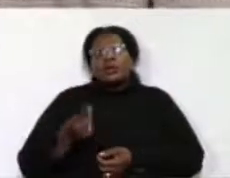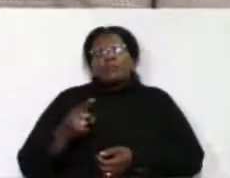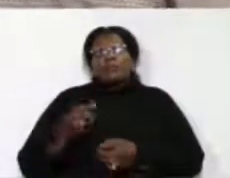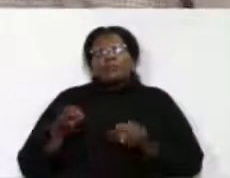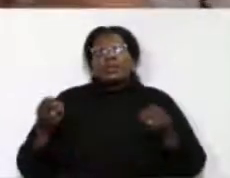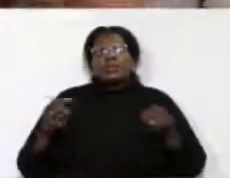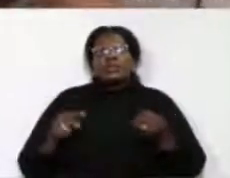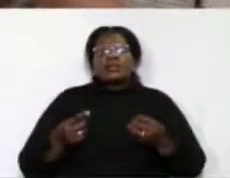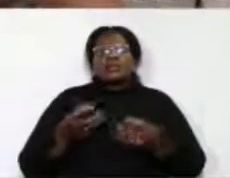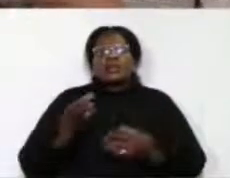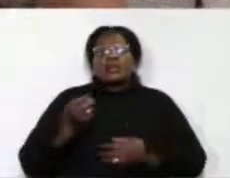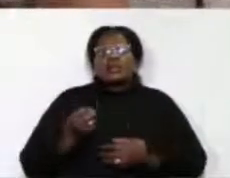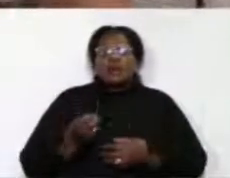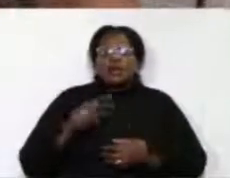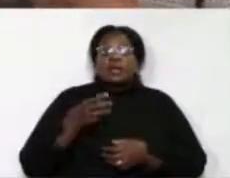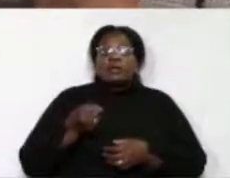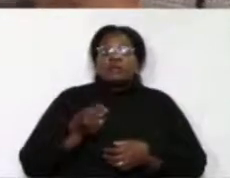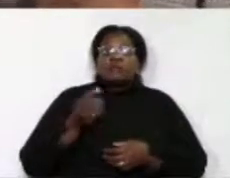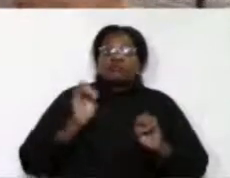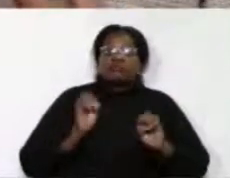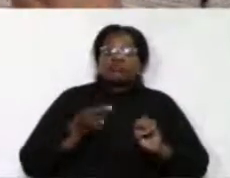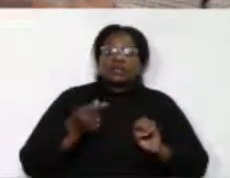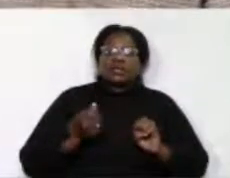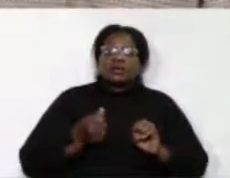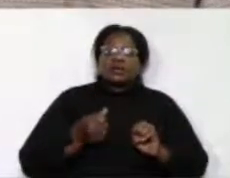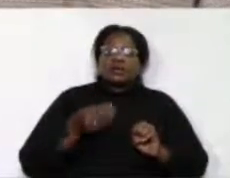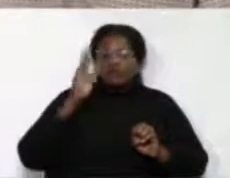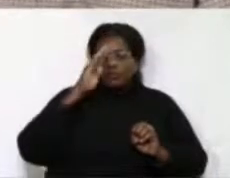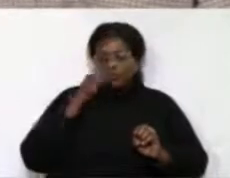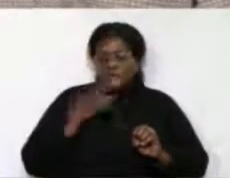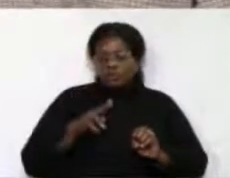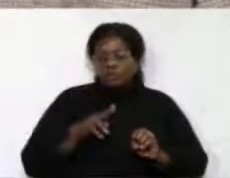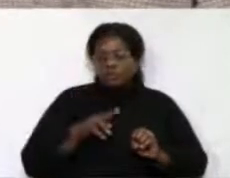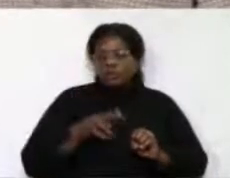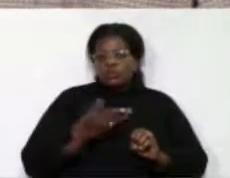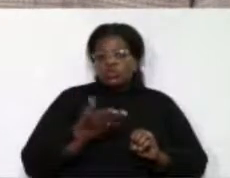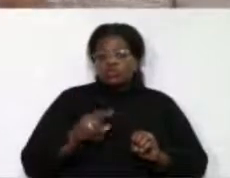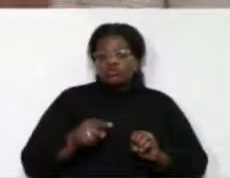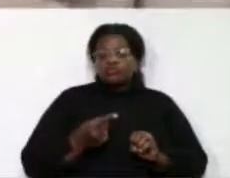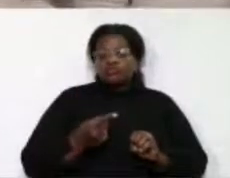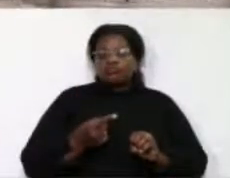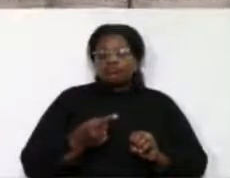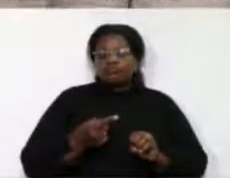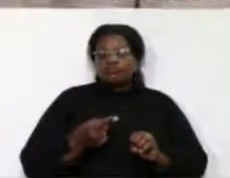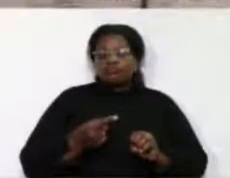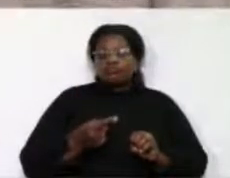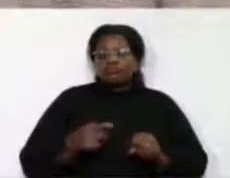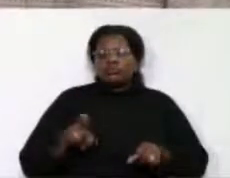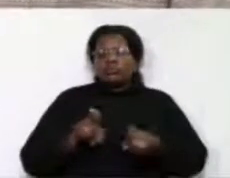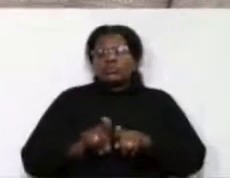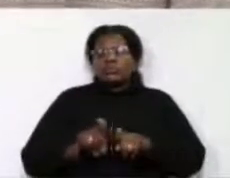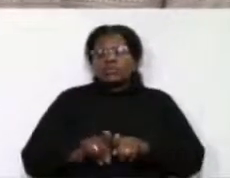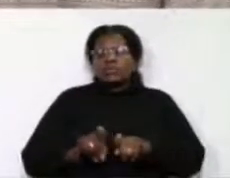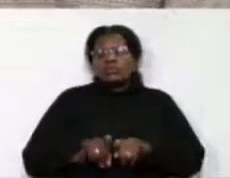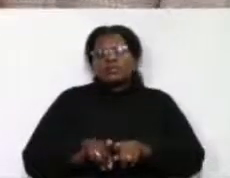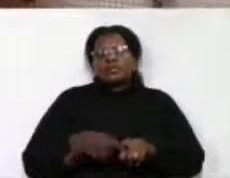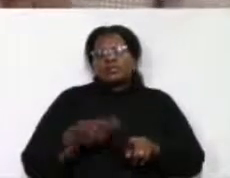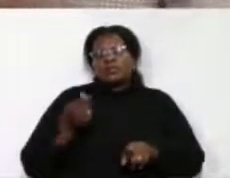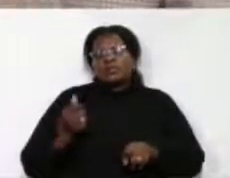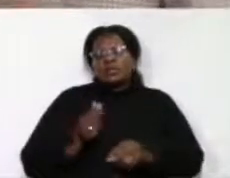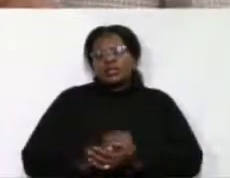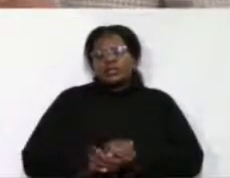but I'm not actually getting any money. Oh. But don't forget those assets are also considered as cash. So if you do